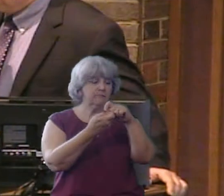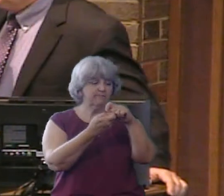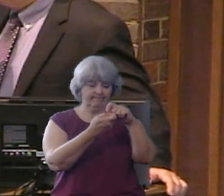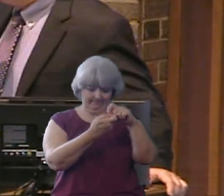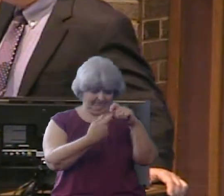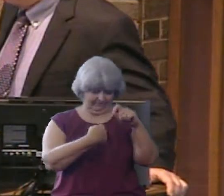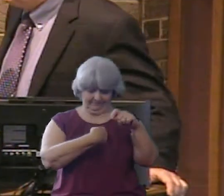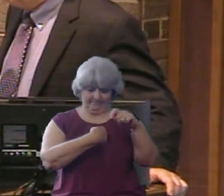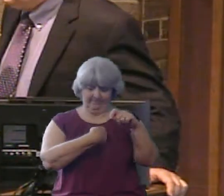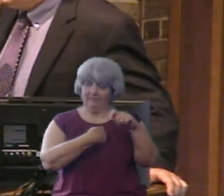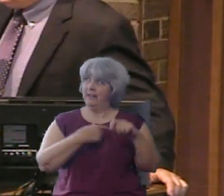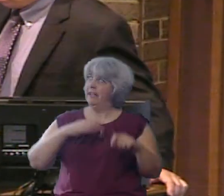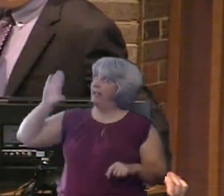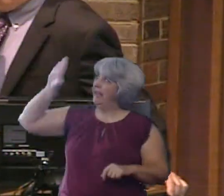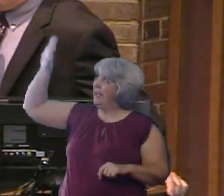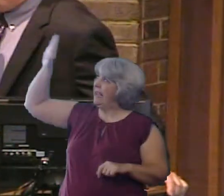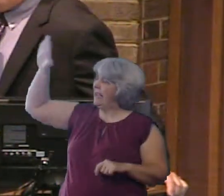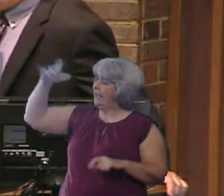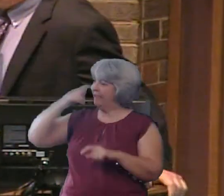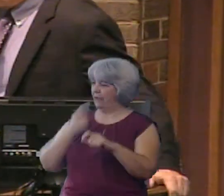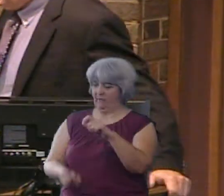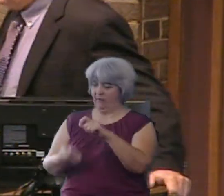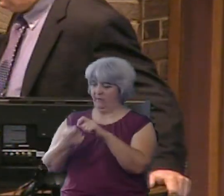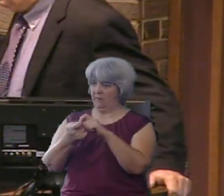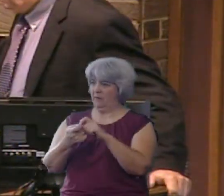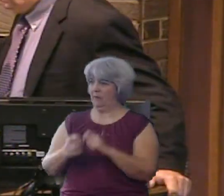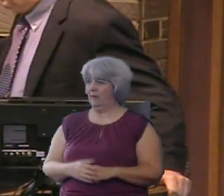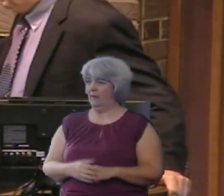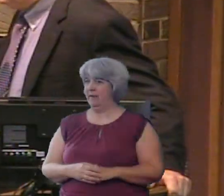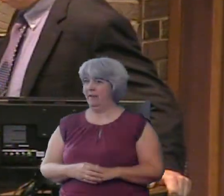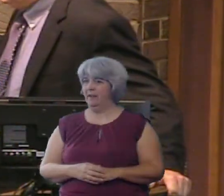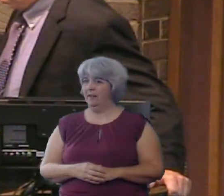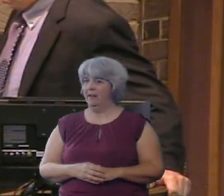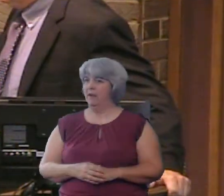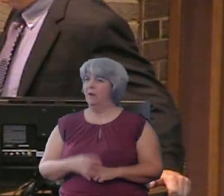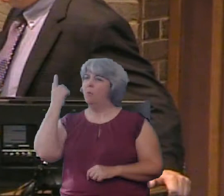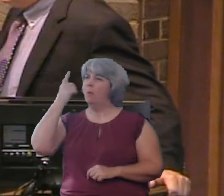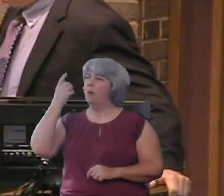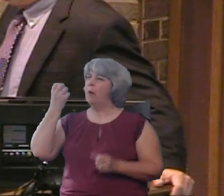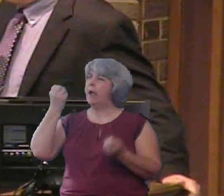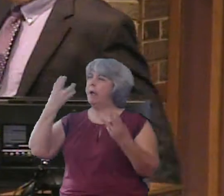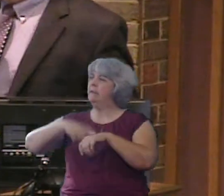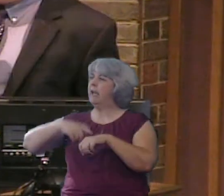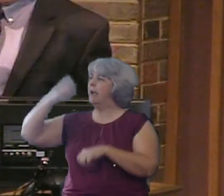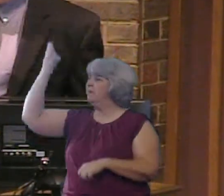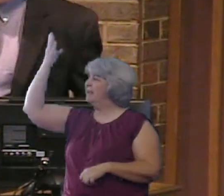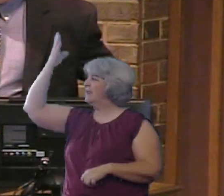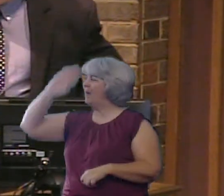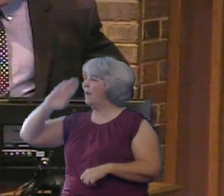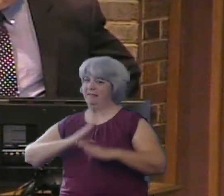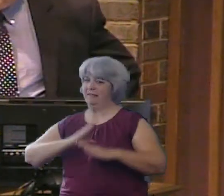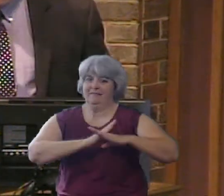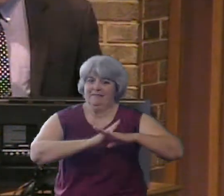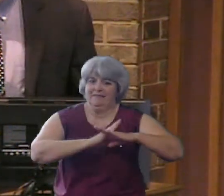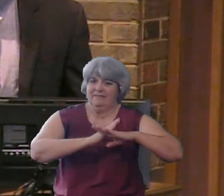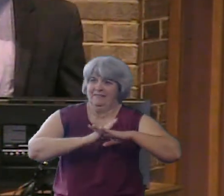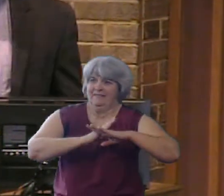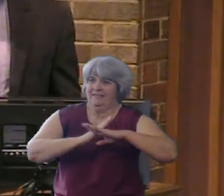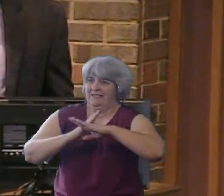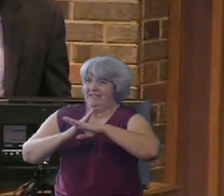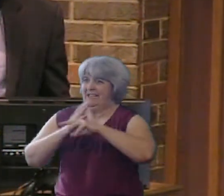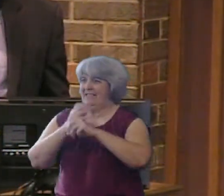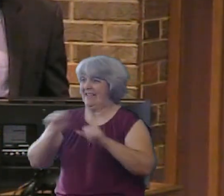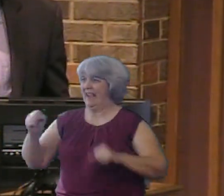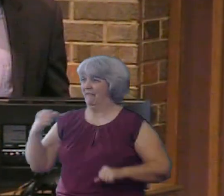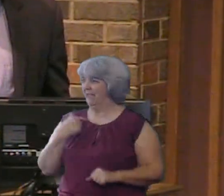God." How many things have we been saved from by God? How many things have not happened to us?